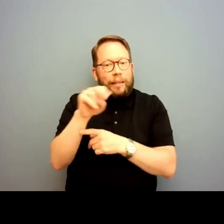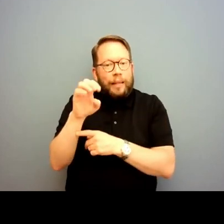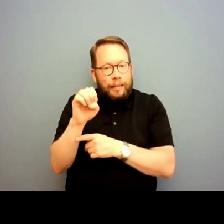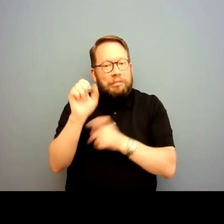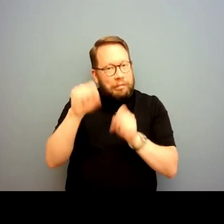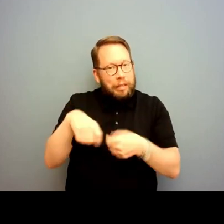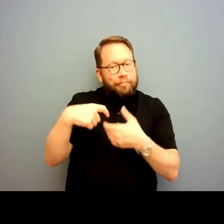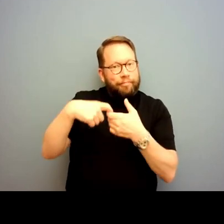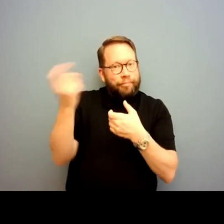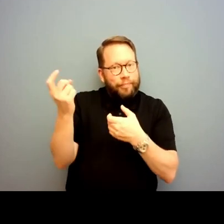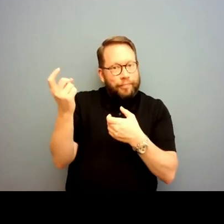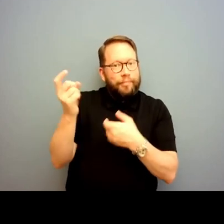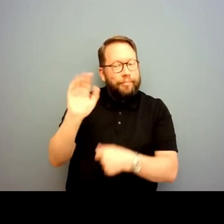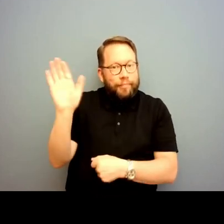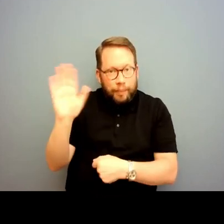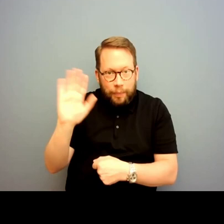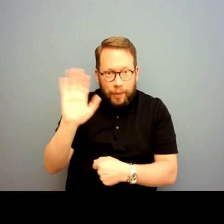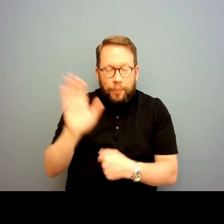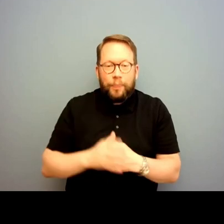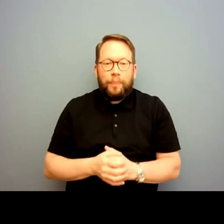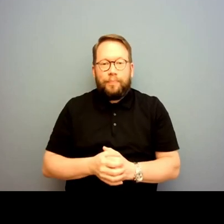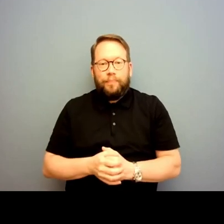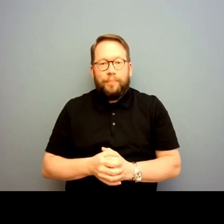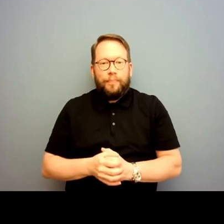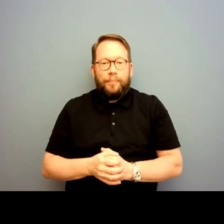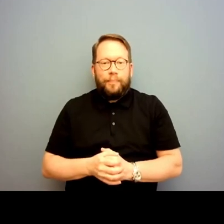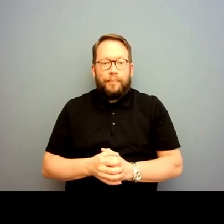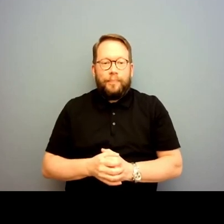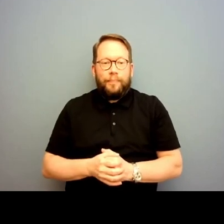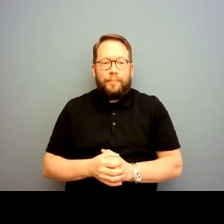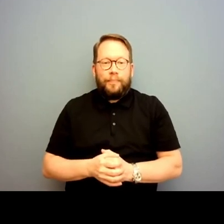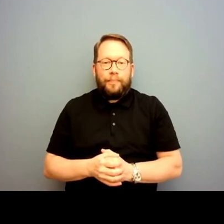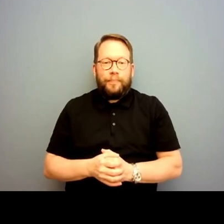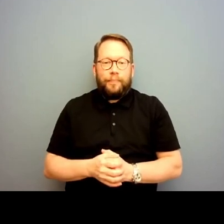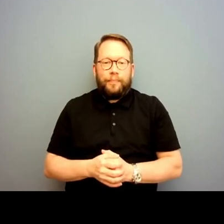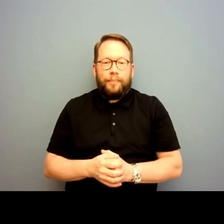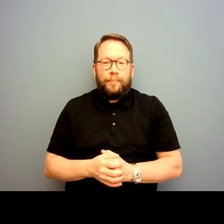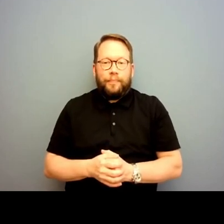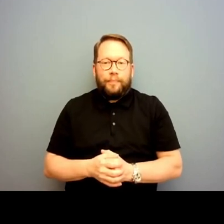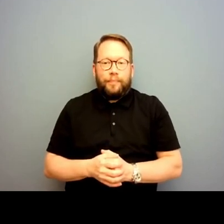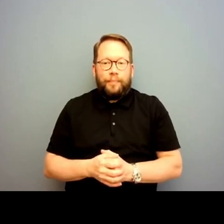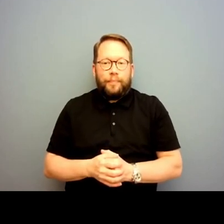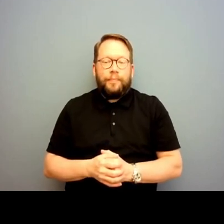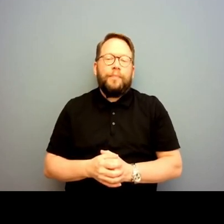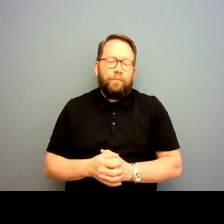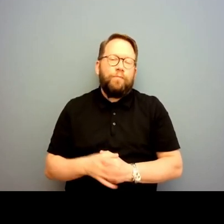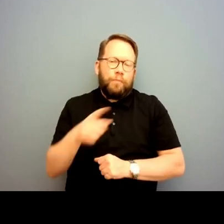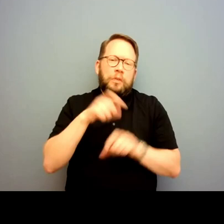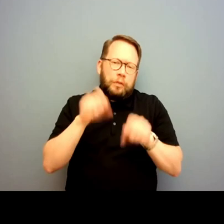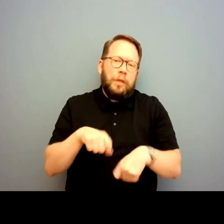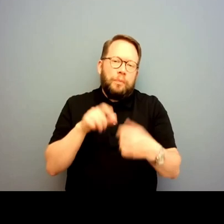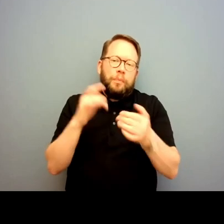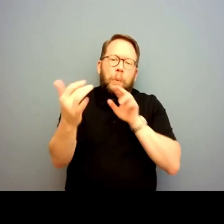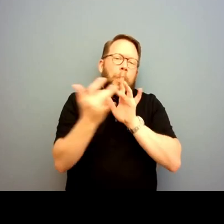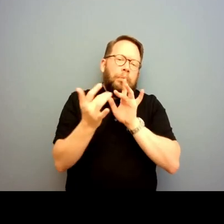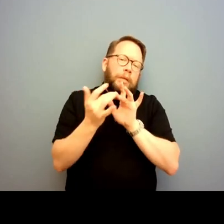your interaction here with us, and we are looking forward to keep in contact through different structures that